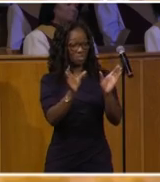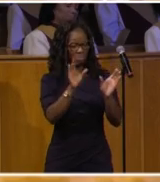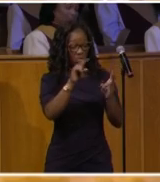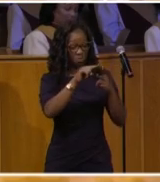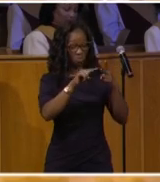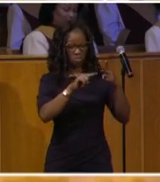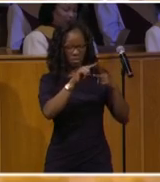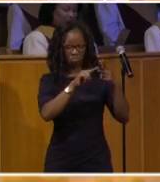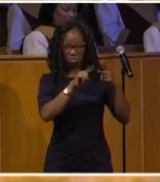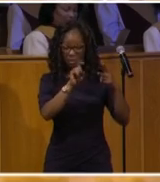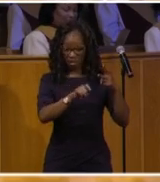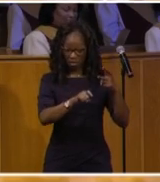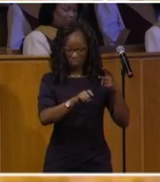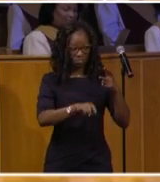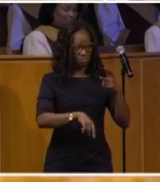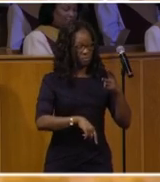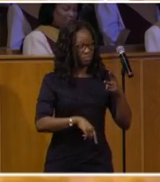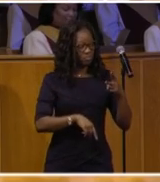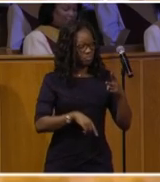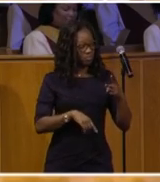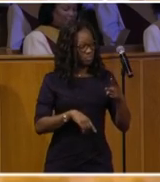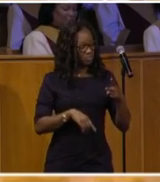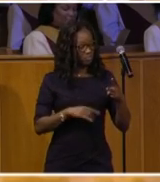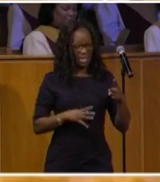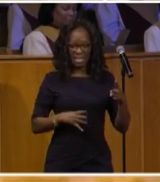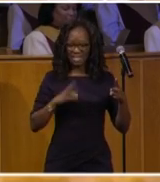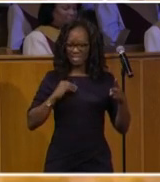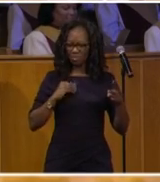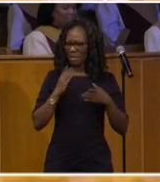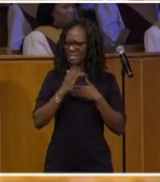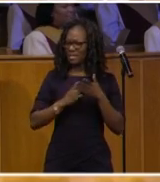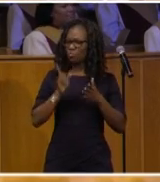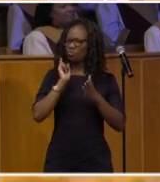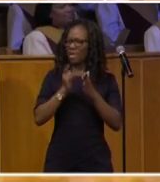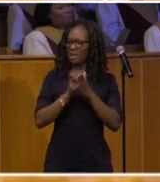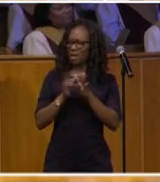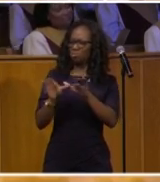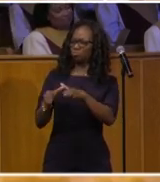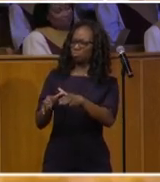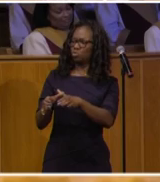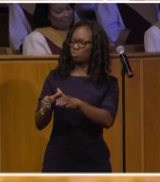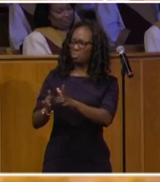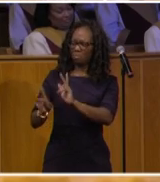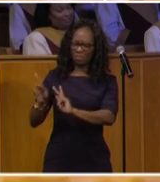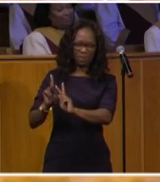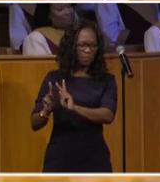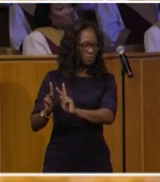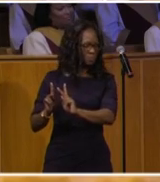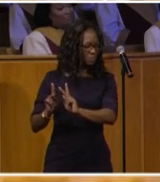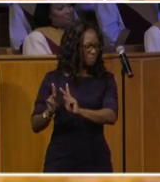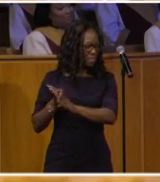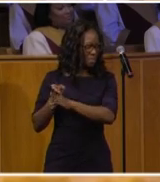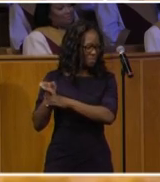certification, acceptance by some recognized body of people. Yeah.